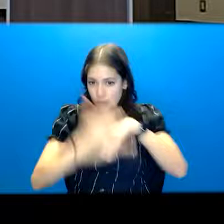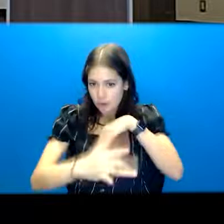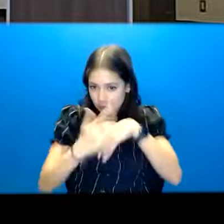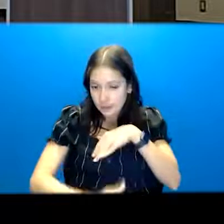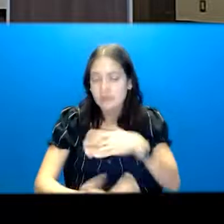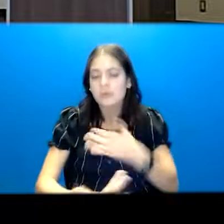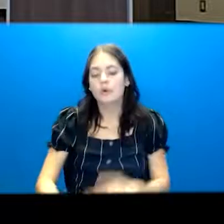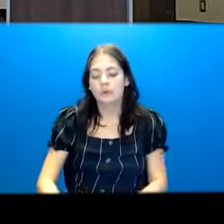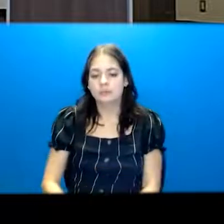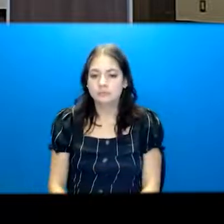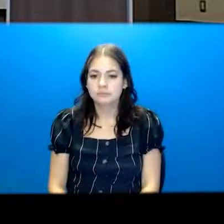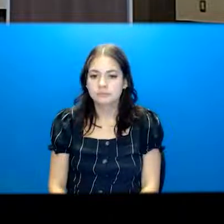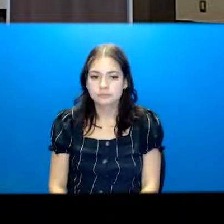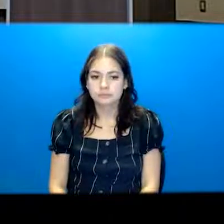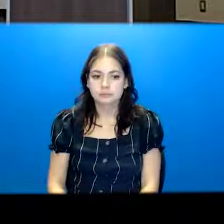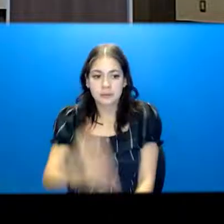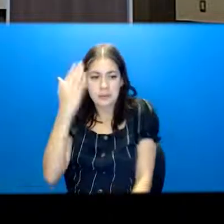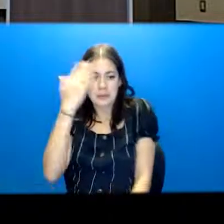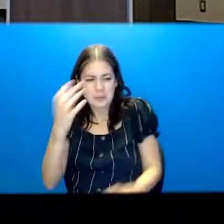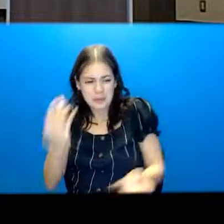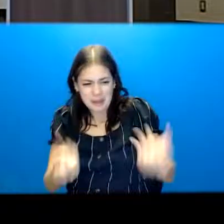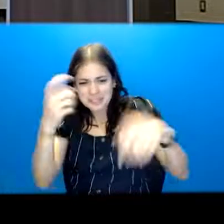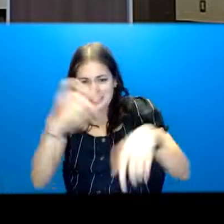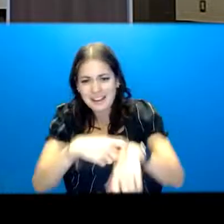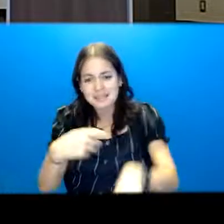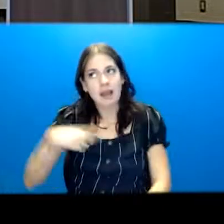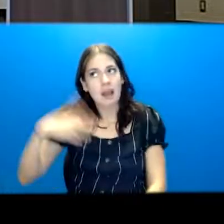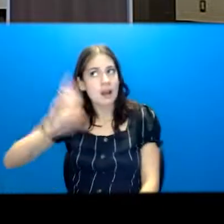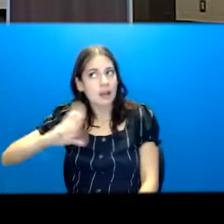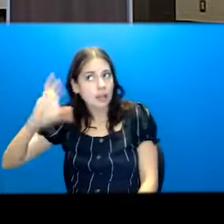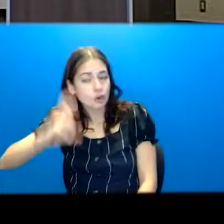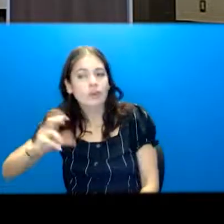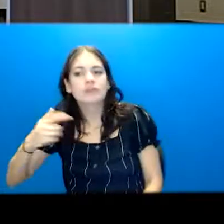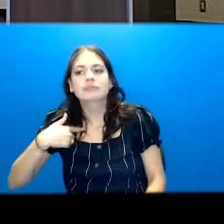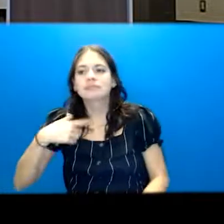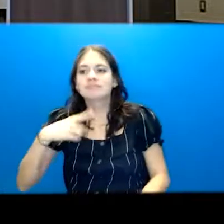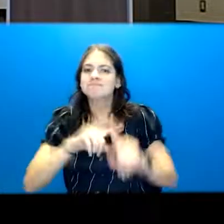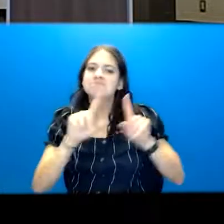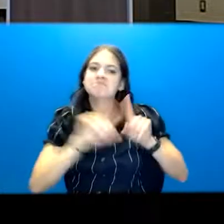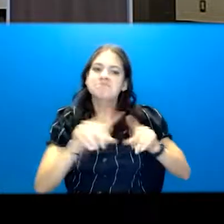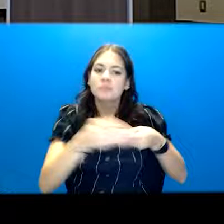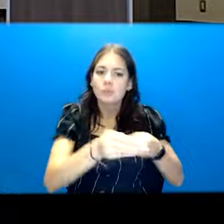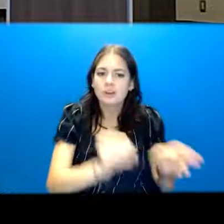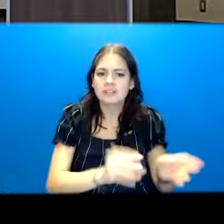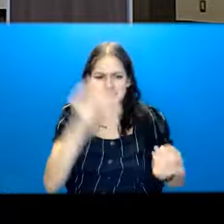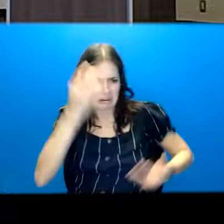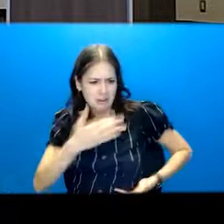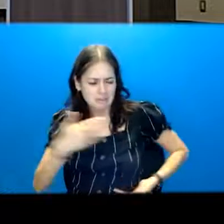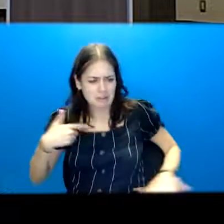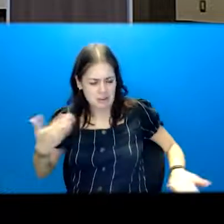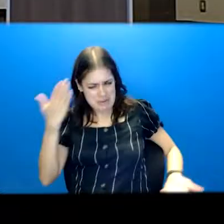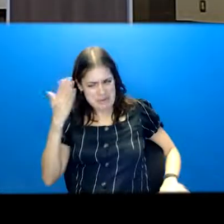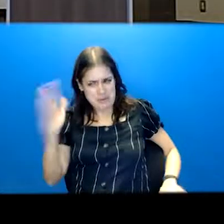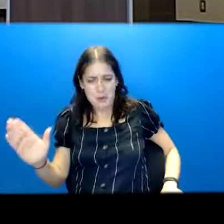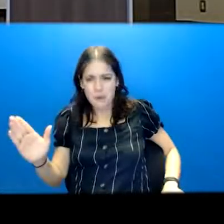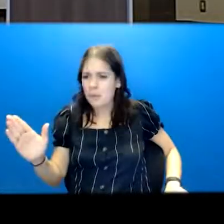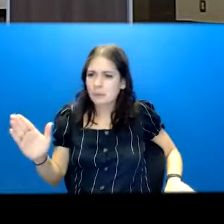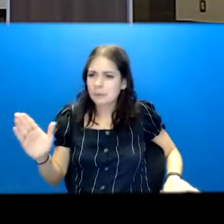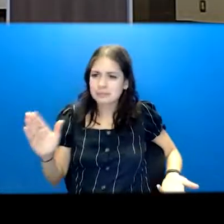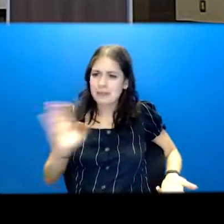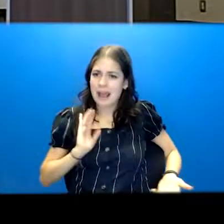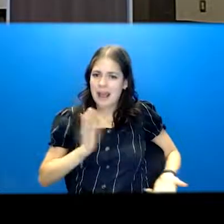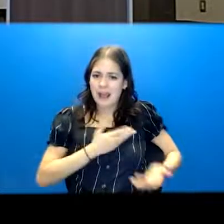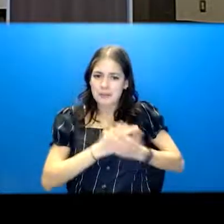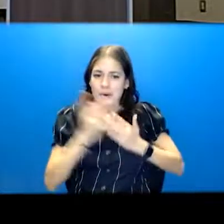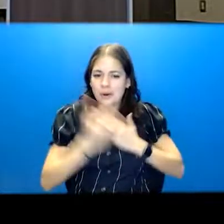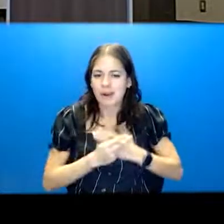well. I don't know how many times I often hear from organizations, I don't even know, our program is called